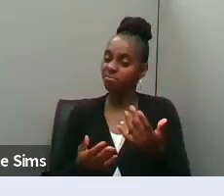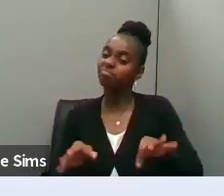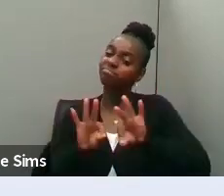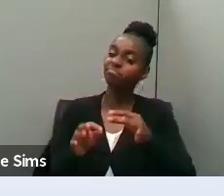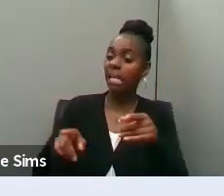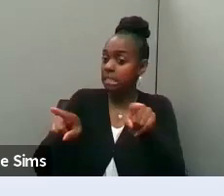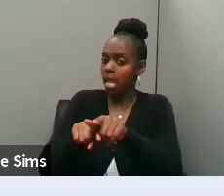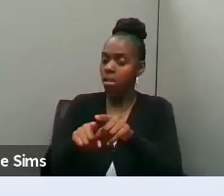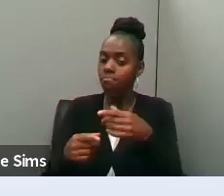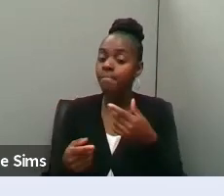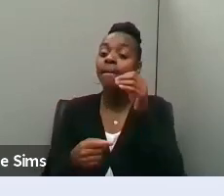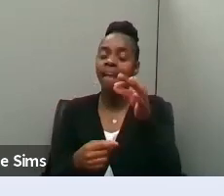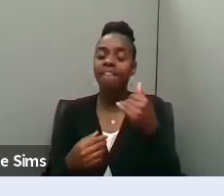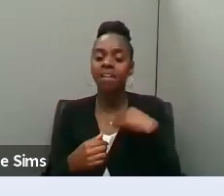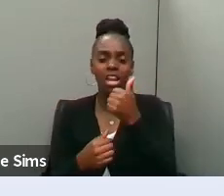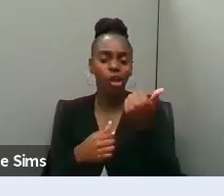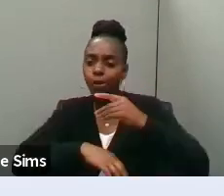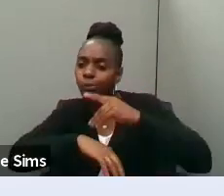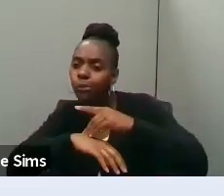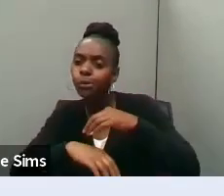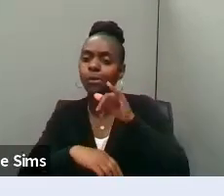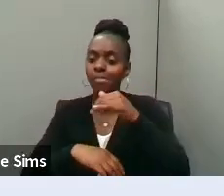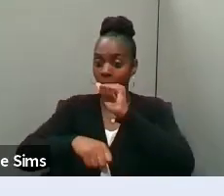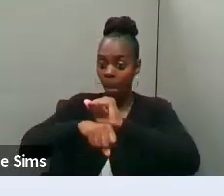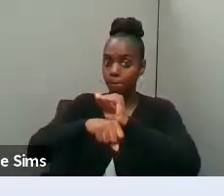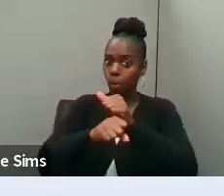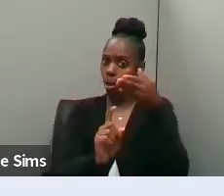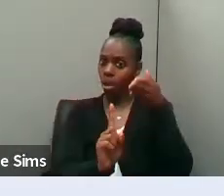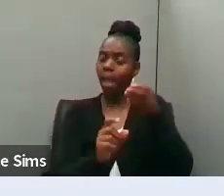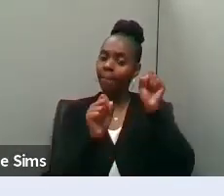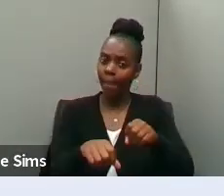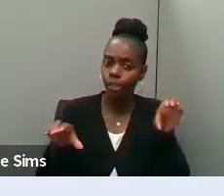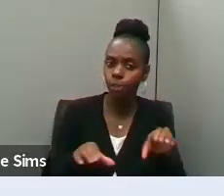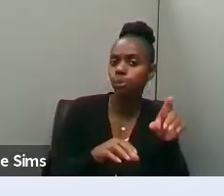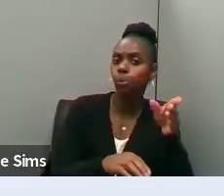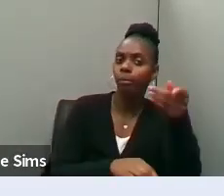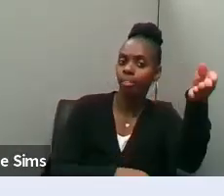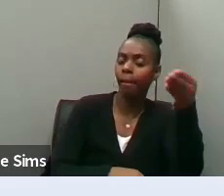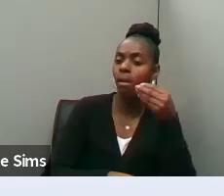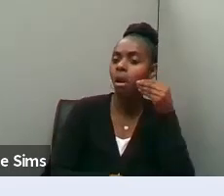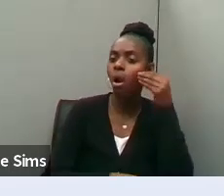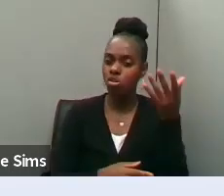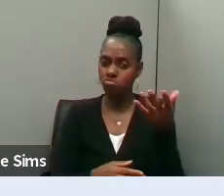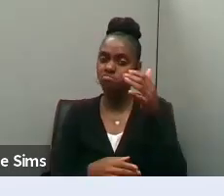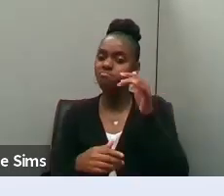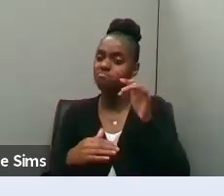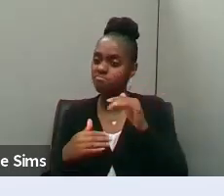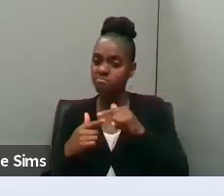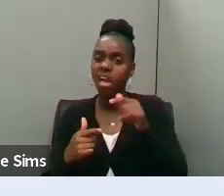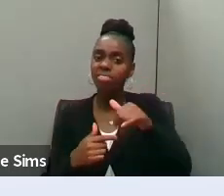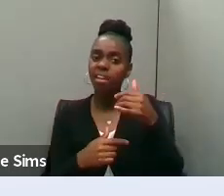If there is another duty that the employee can perform at home, then the employer is required to consider